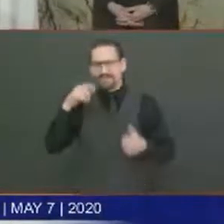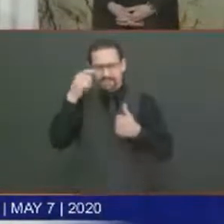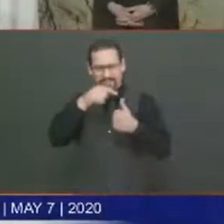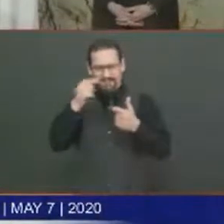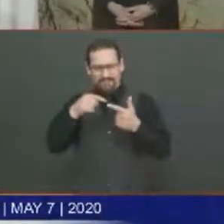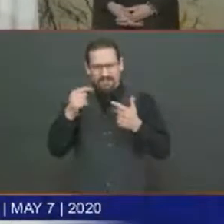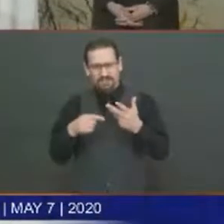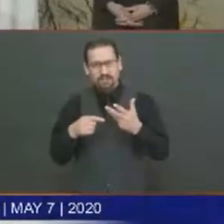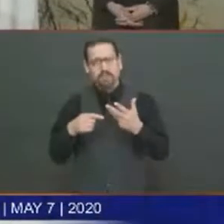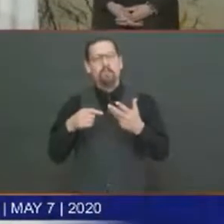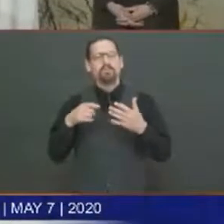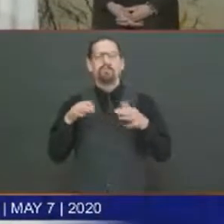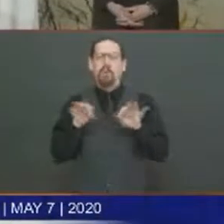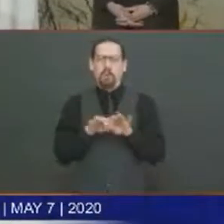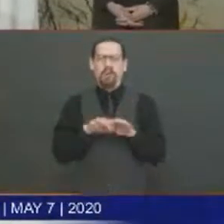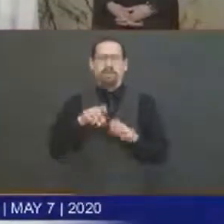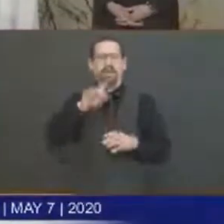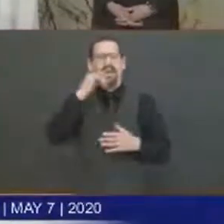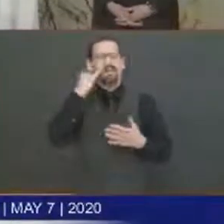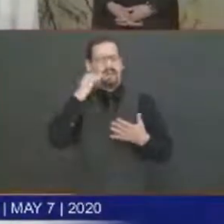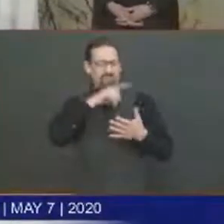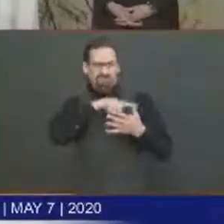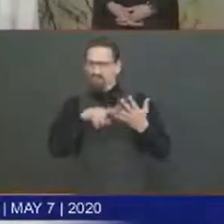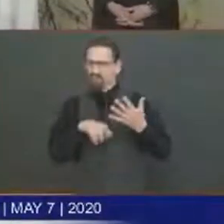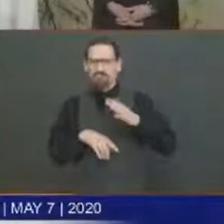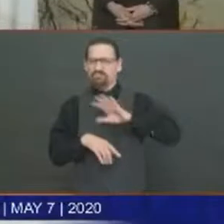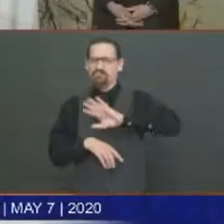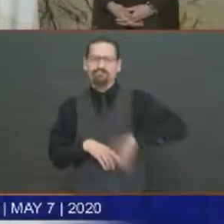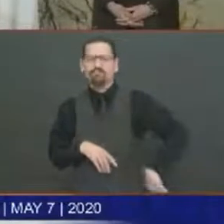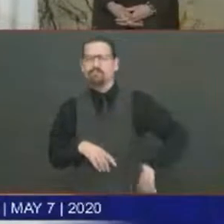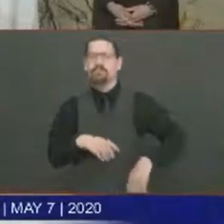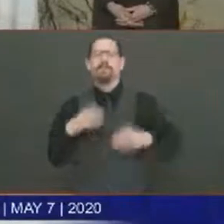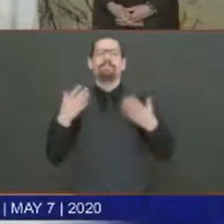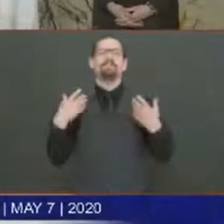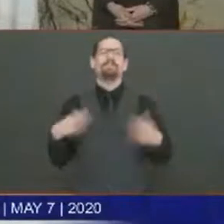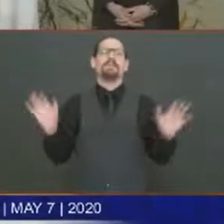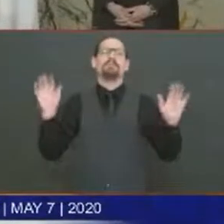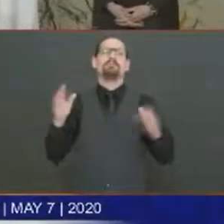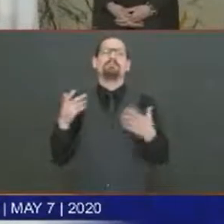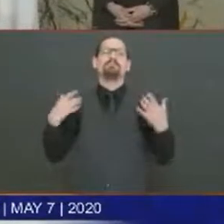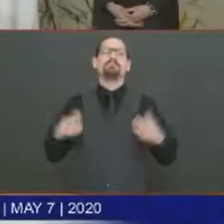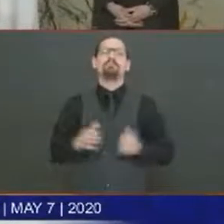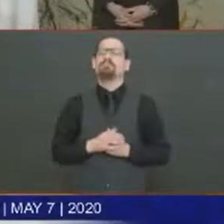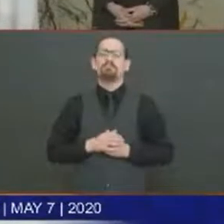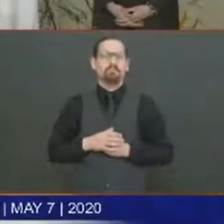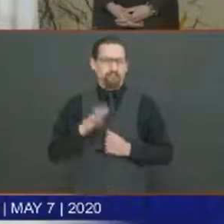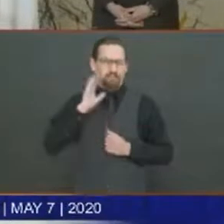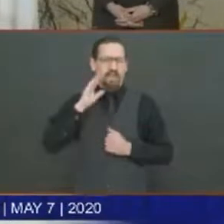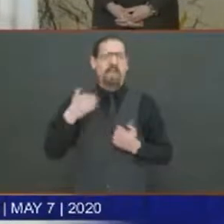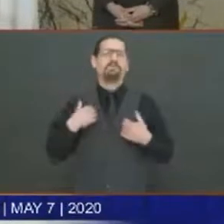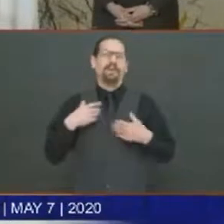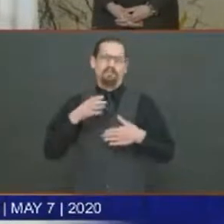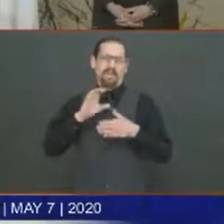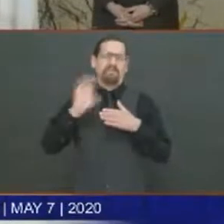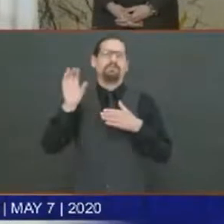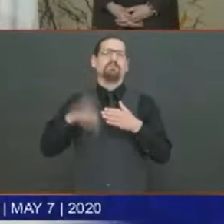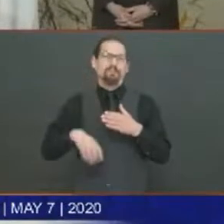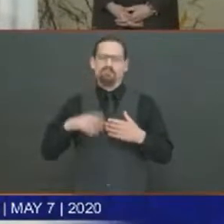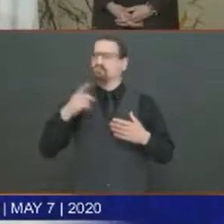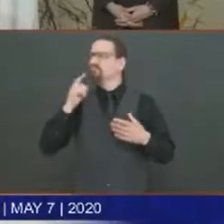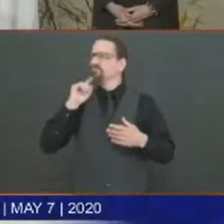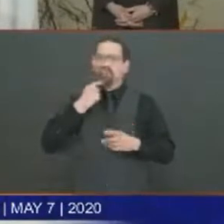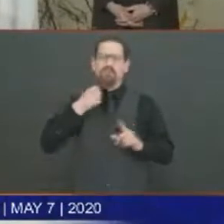of trying to break the rules. So I feel that I am leading from a position